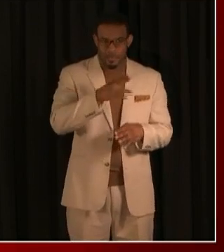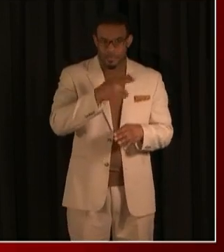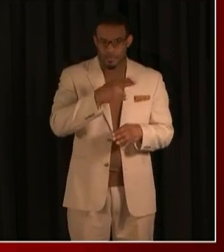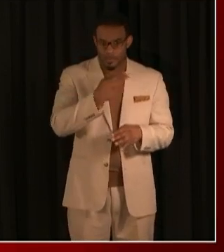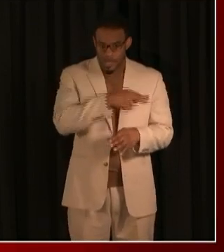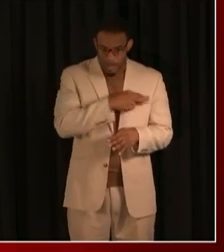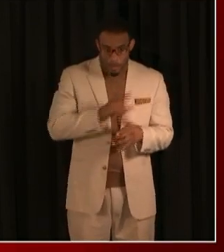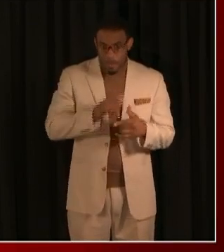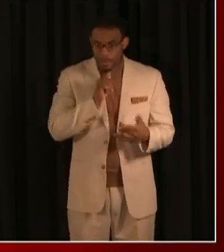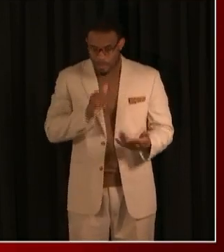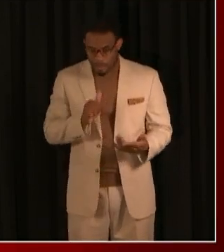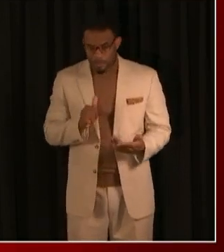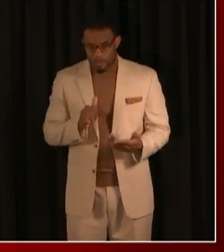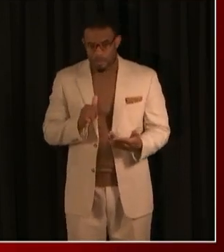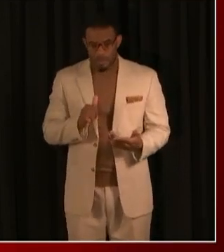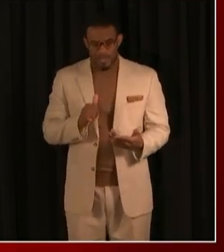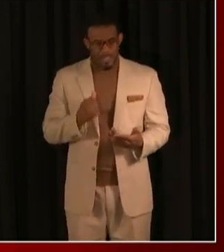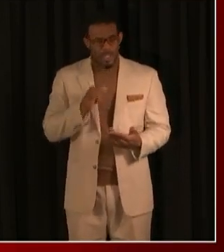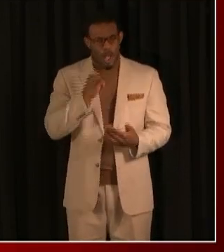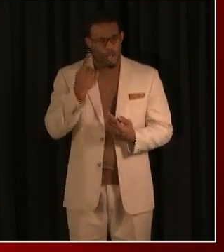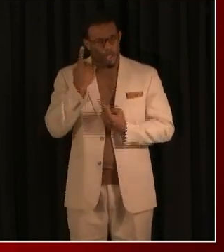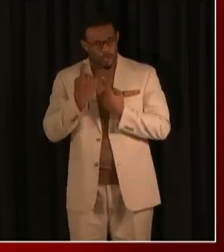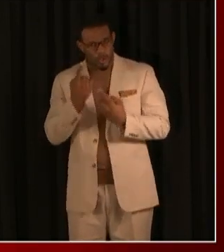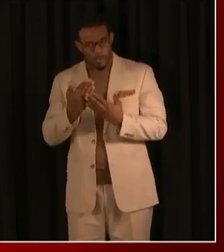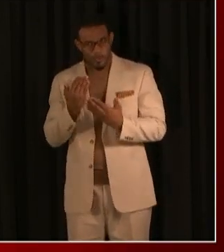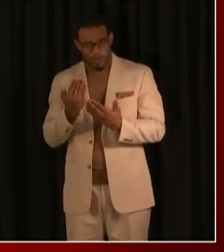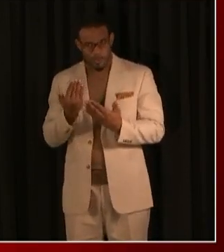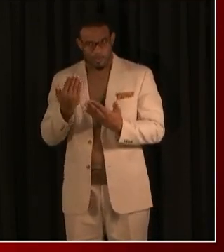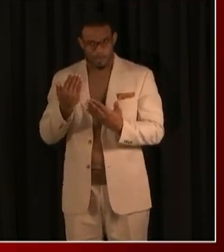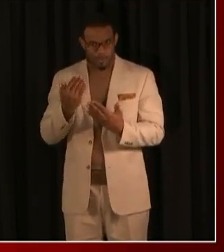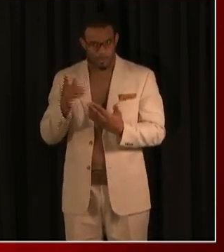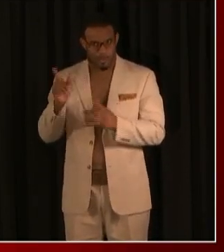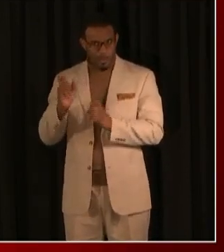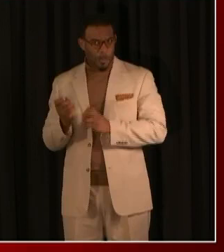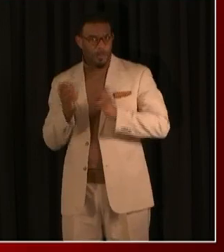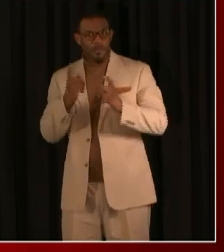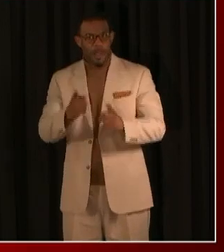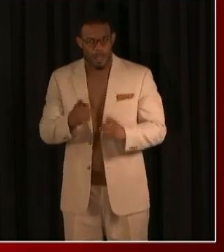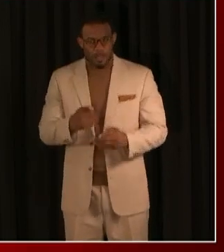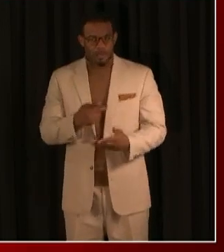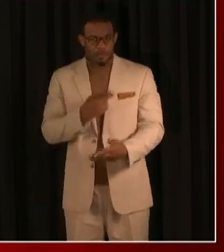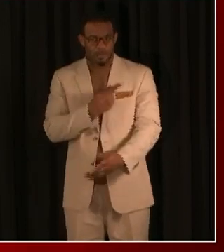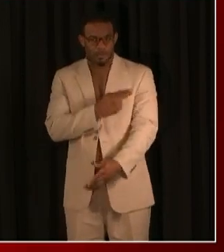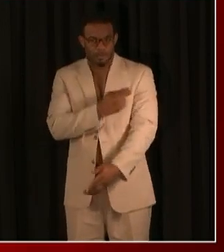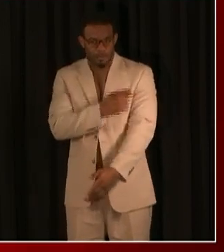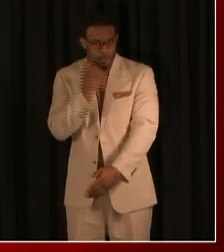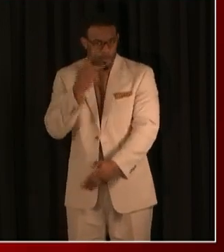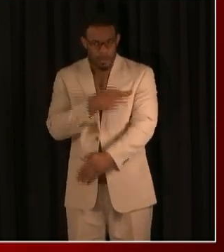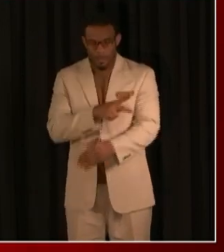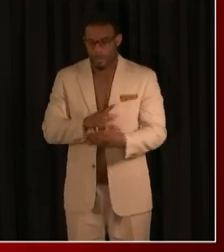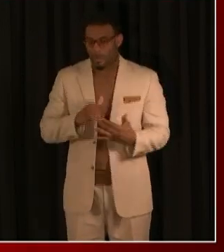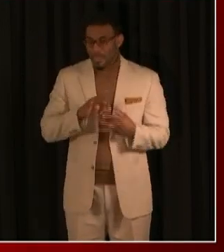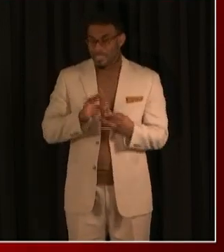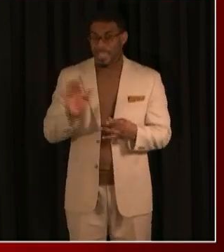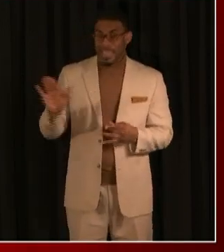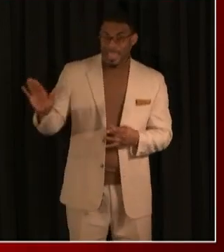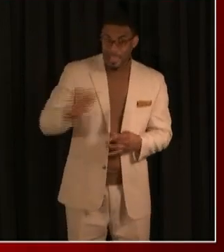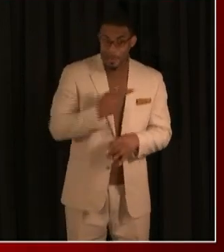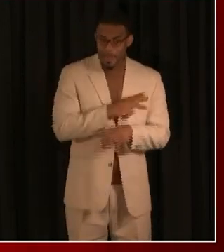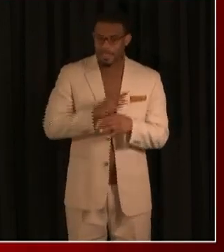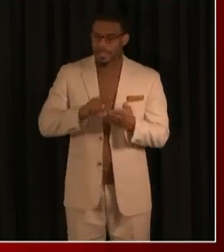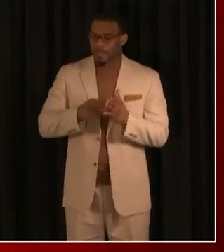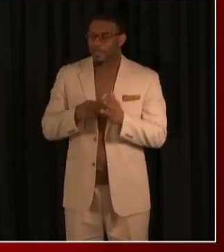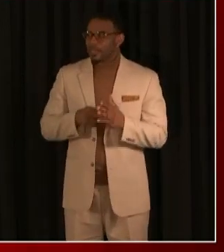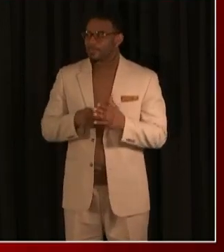healthcare populations, they've now transitioned to be able to provide vaccine for their patients. And when I say their